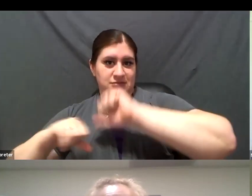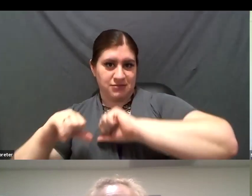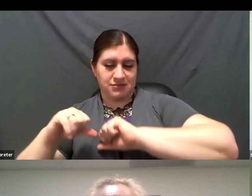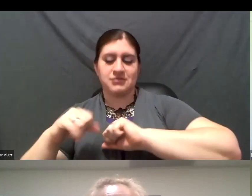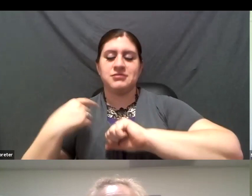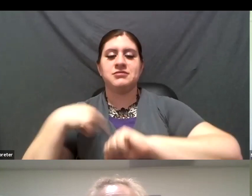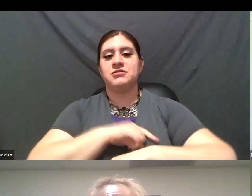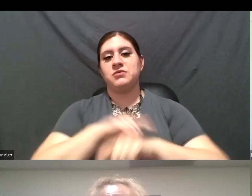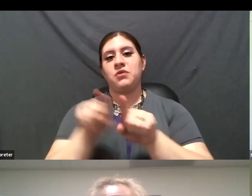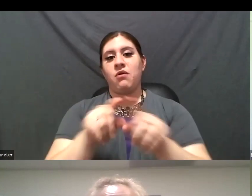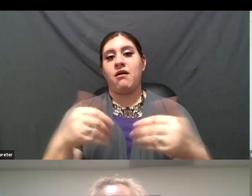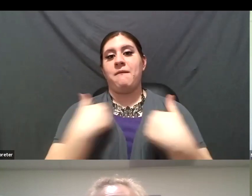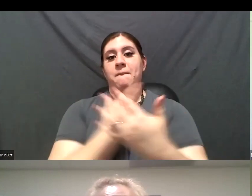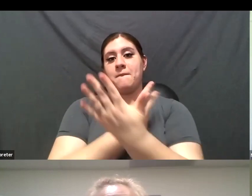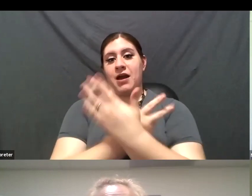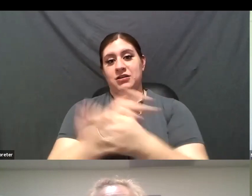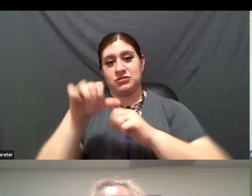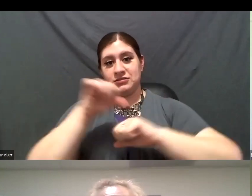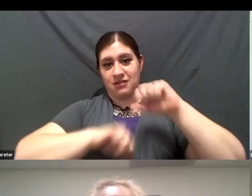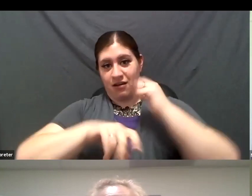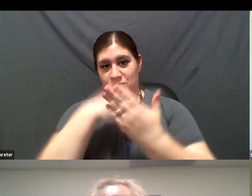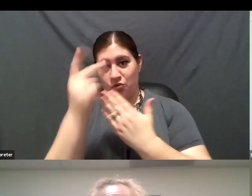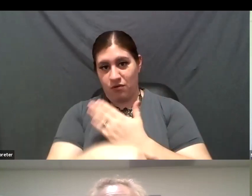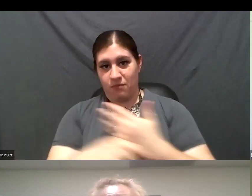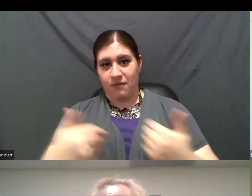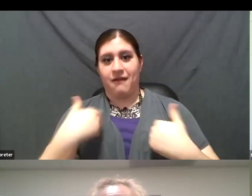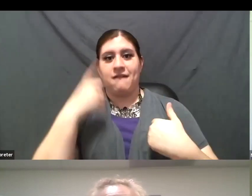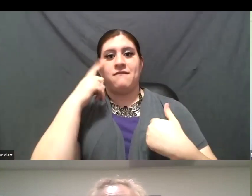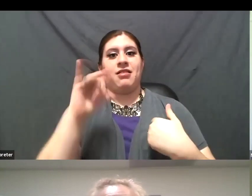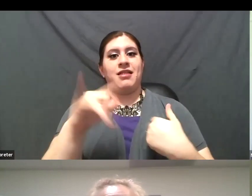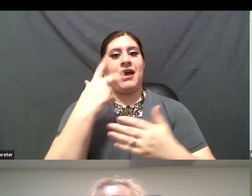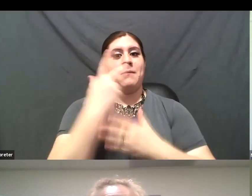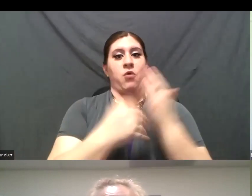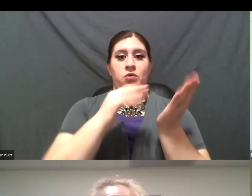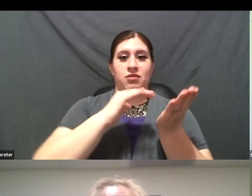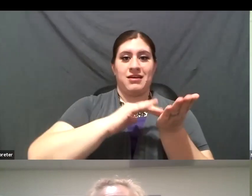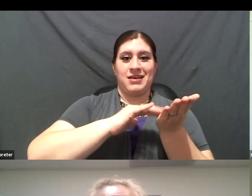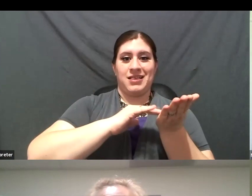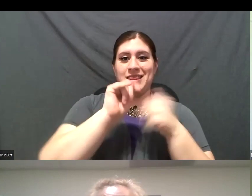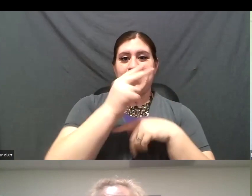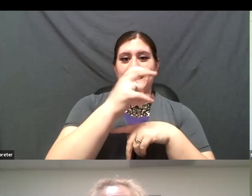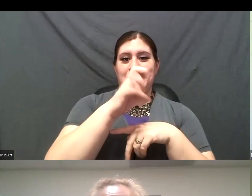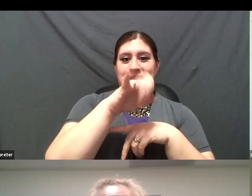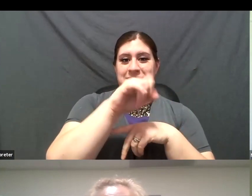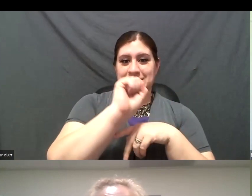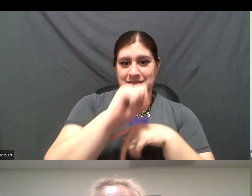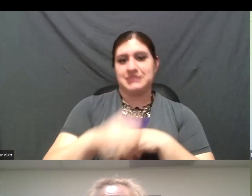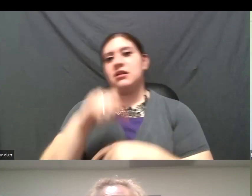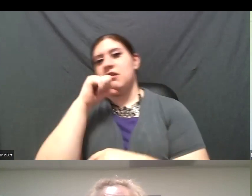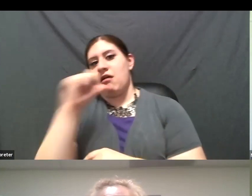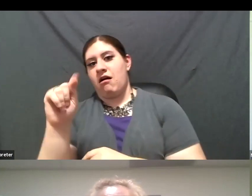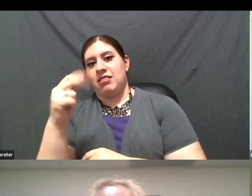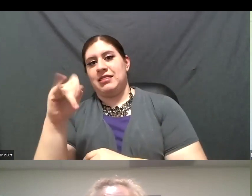have a Master of Science program that has both thesis and non-thesis options. We have